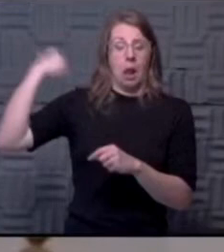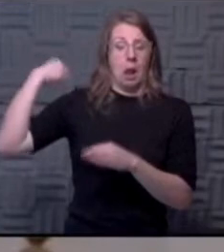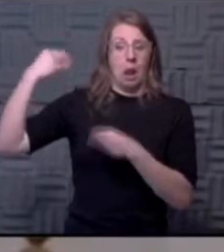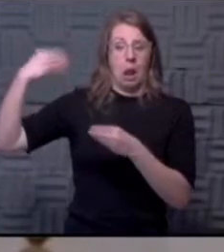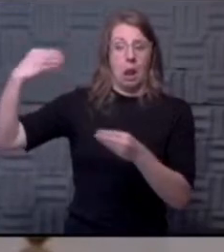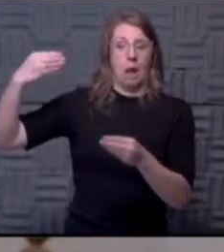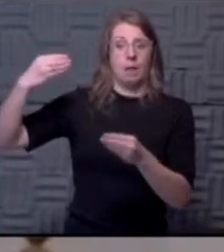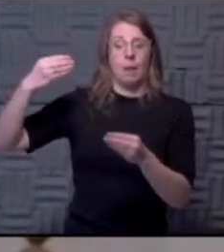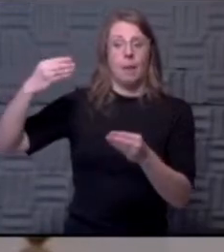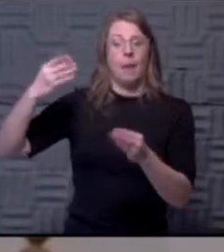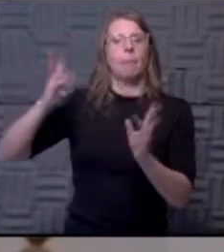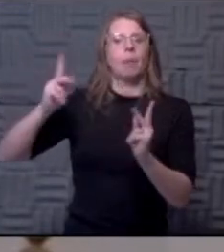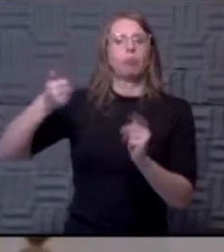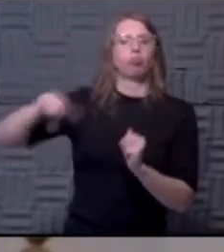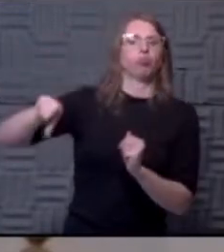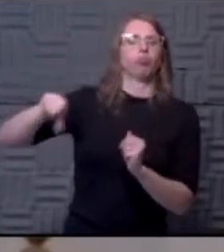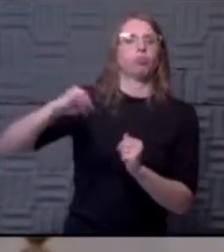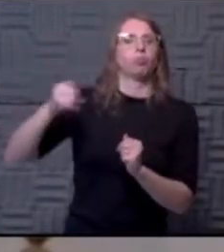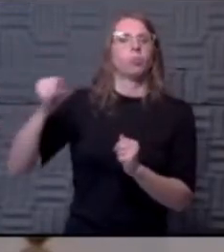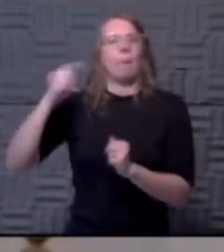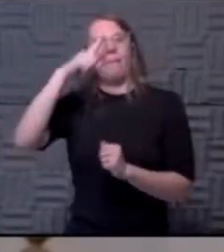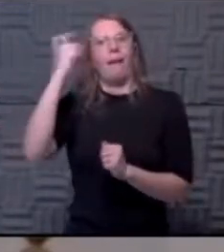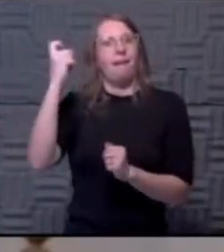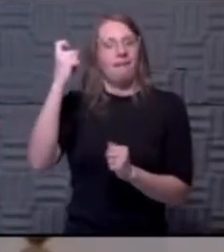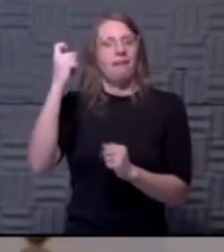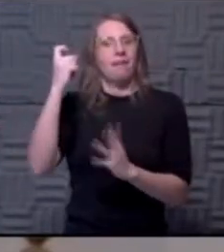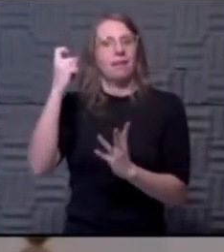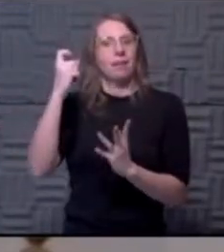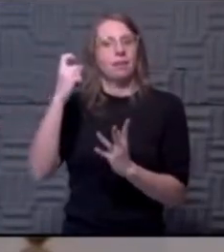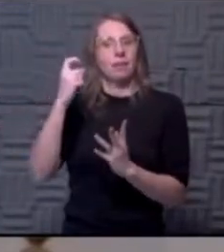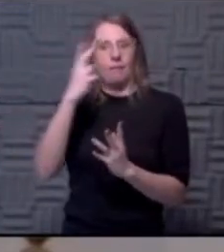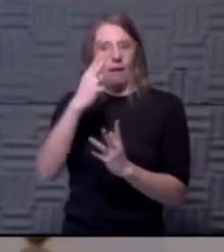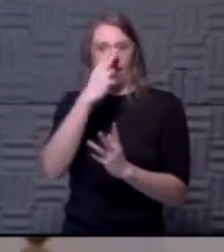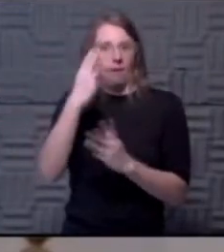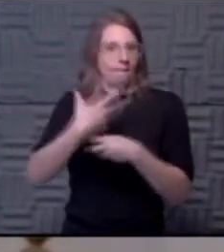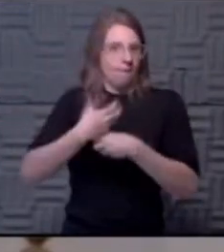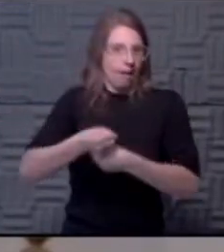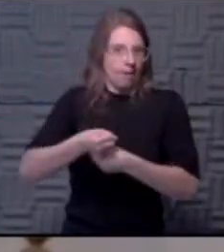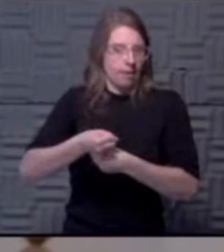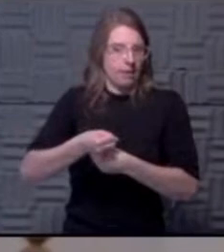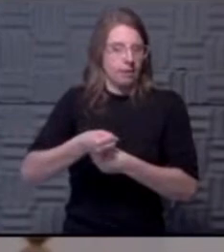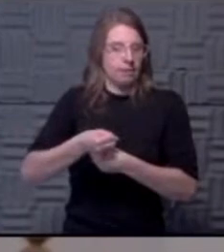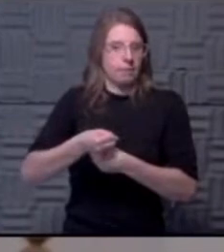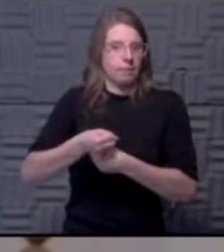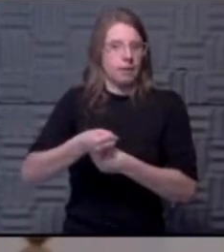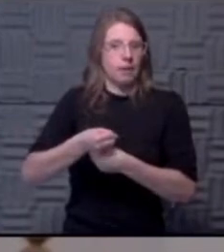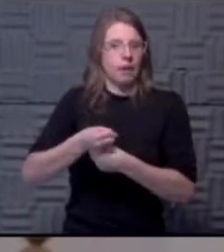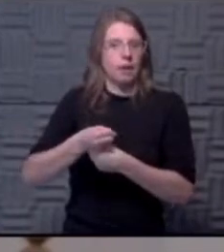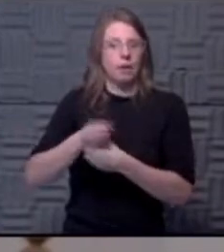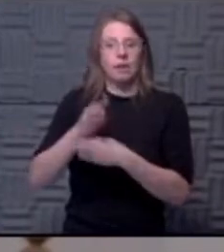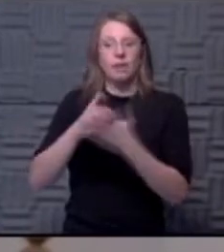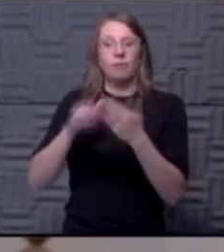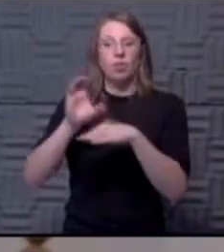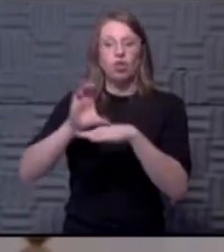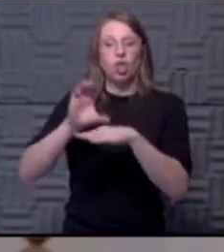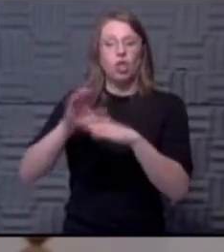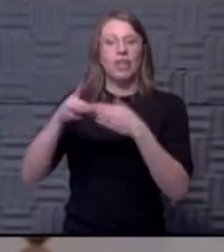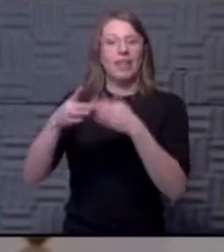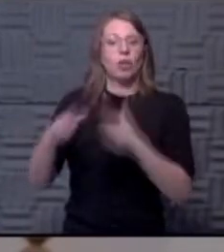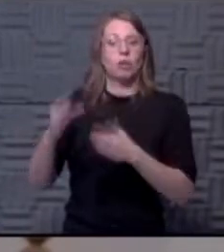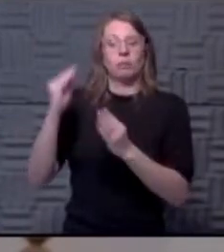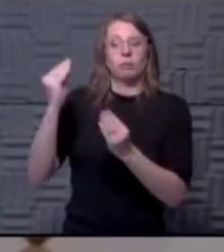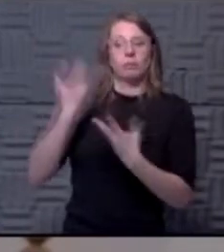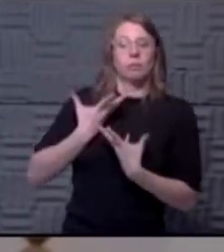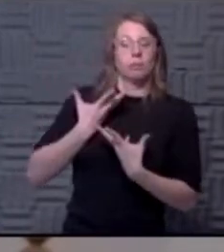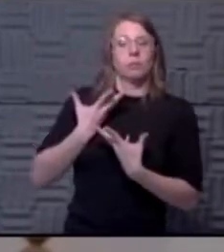people that are refusing the Johnson & Johnson product because they're of their Catholic faith, and there's been some instructions from some church leaders that would